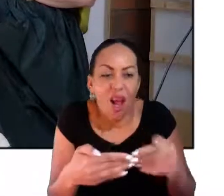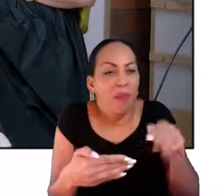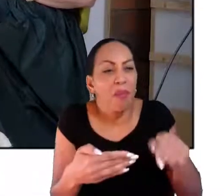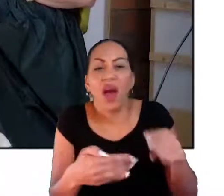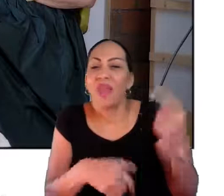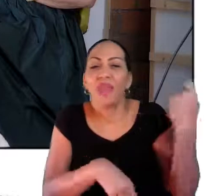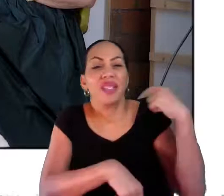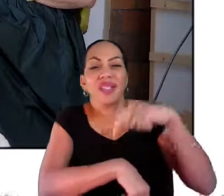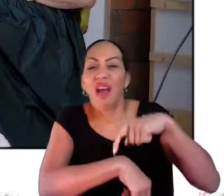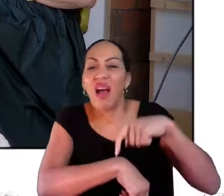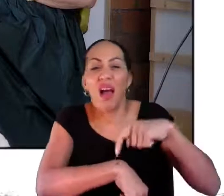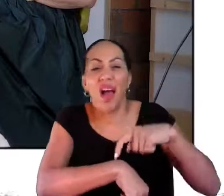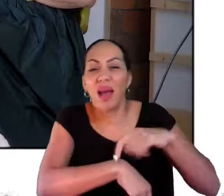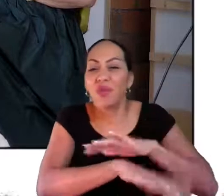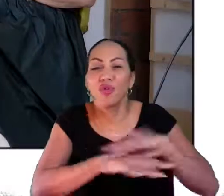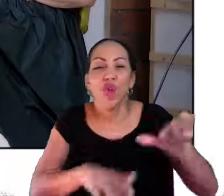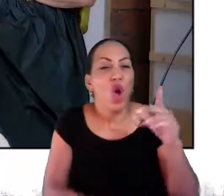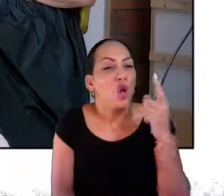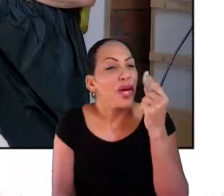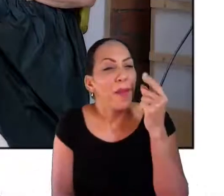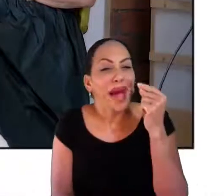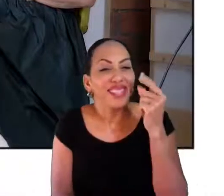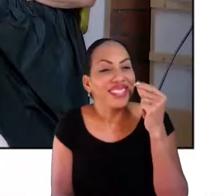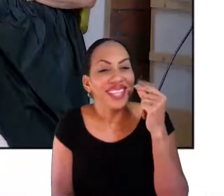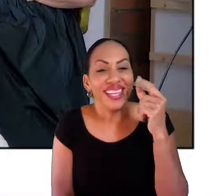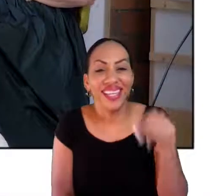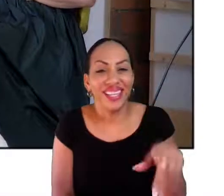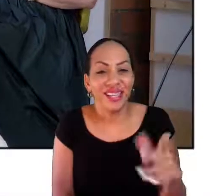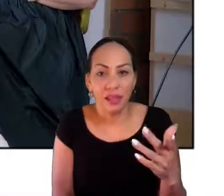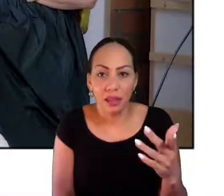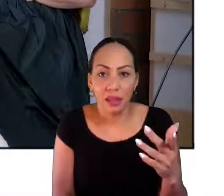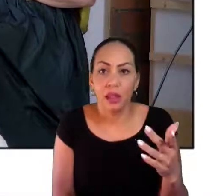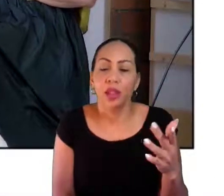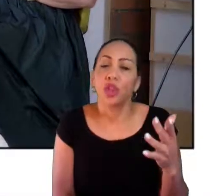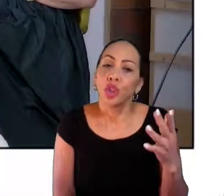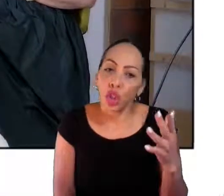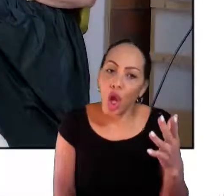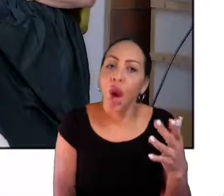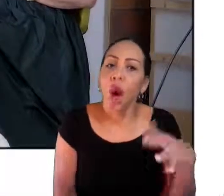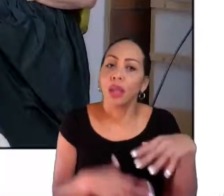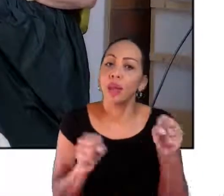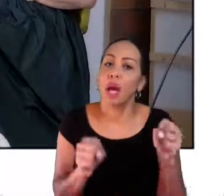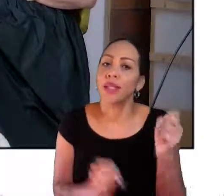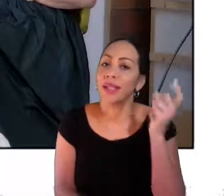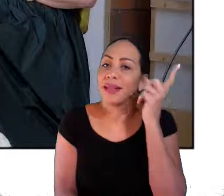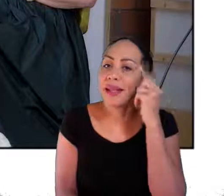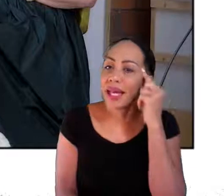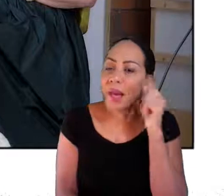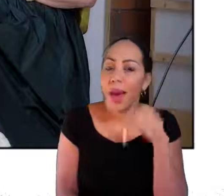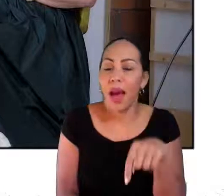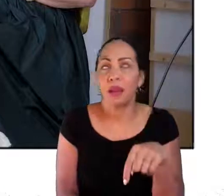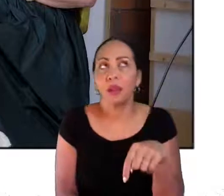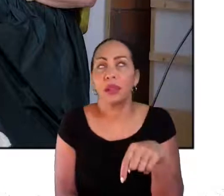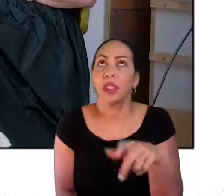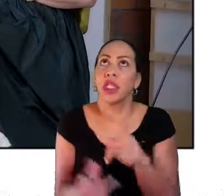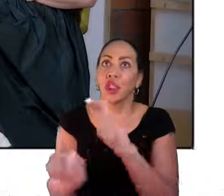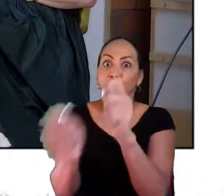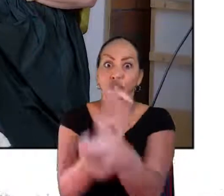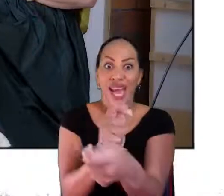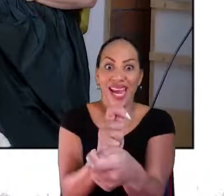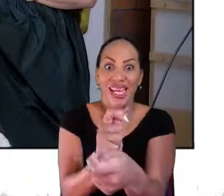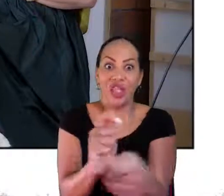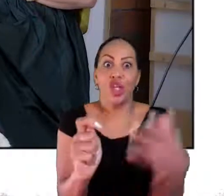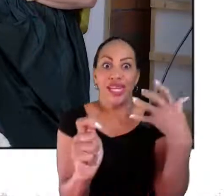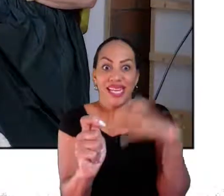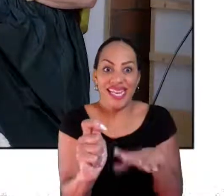and really got me to thinking about what the levers are that you need to be able to pull when you're trying to make change in a big space or in a little space, and